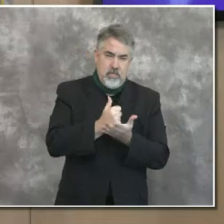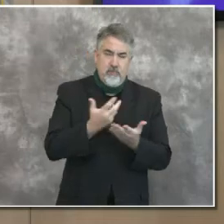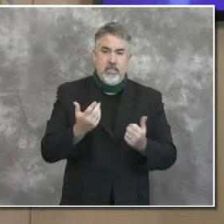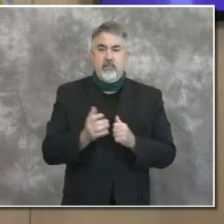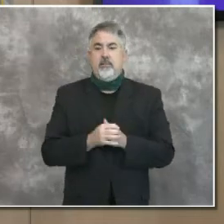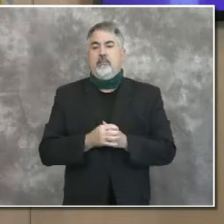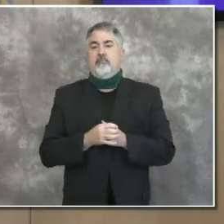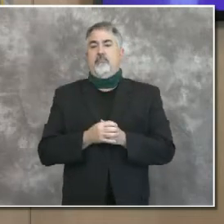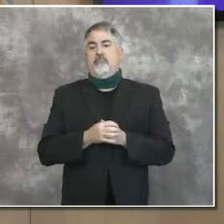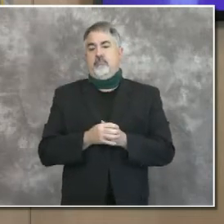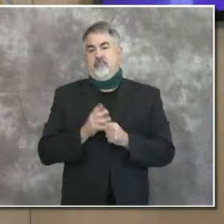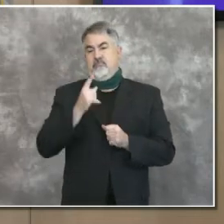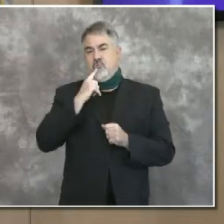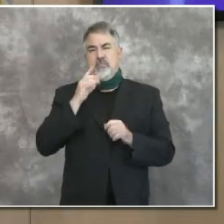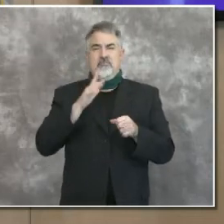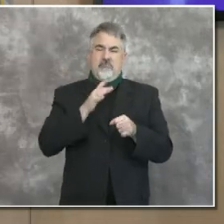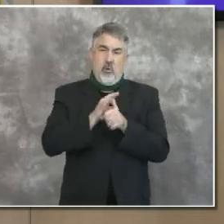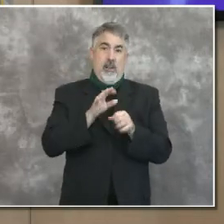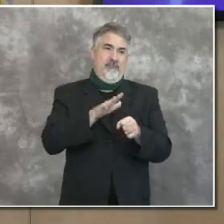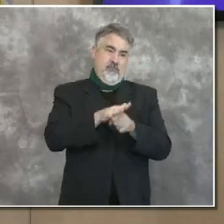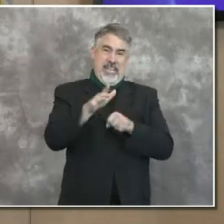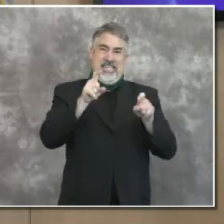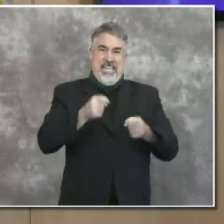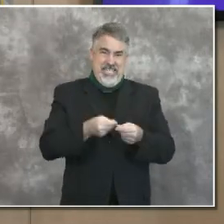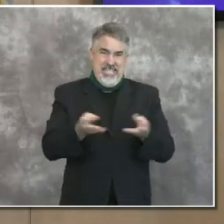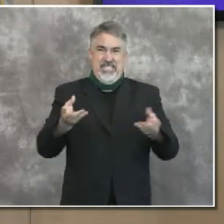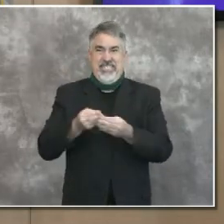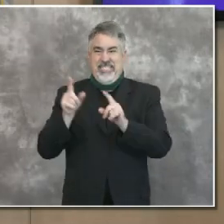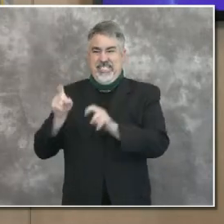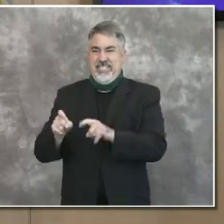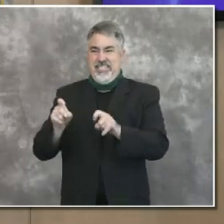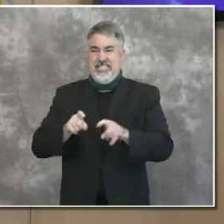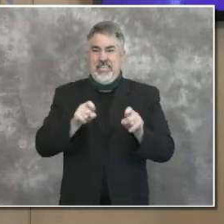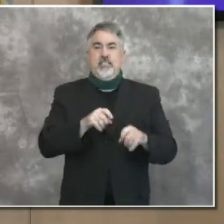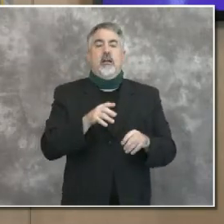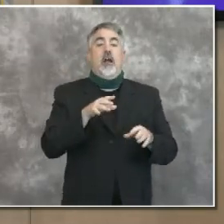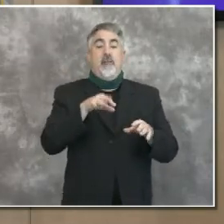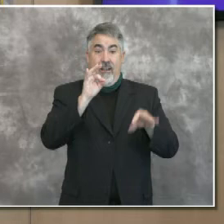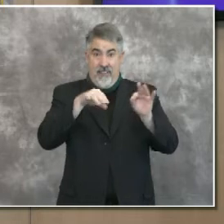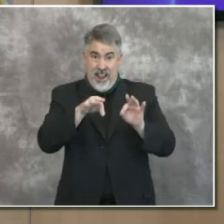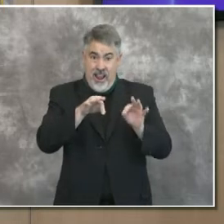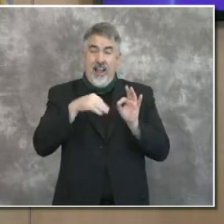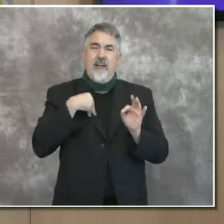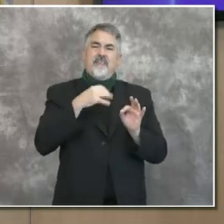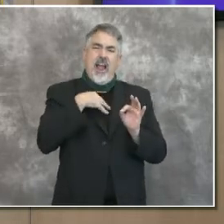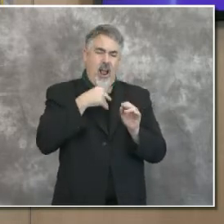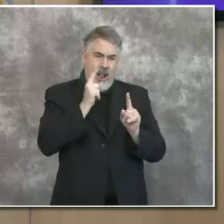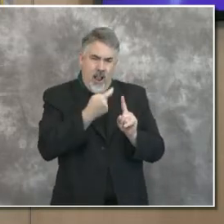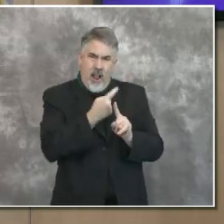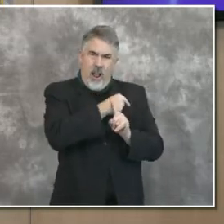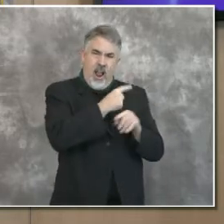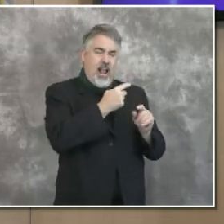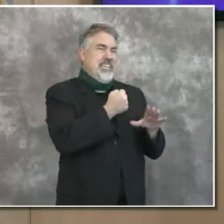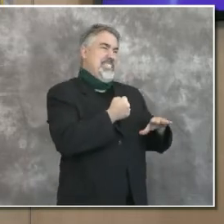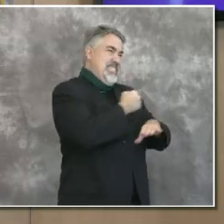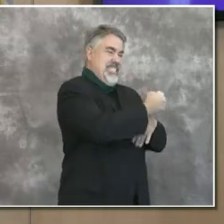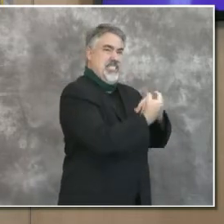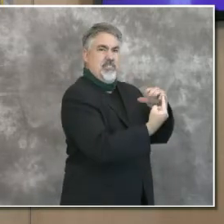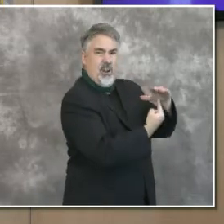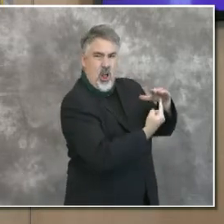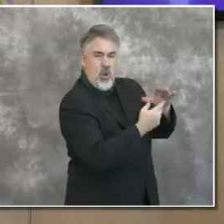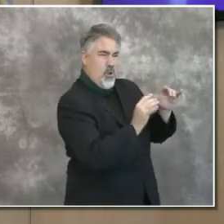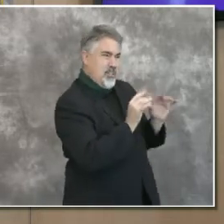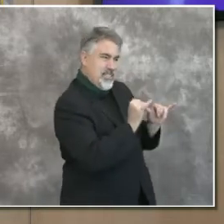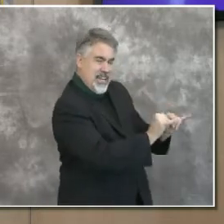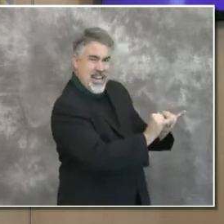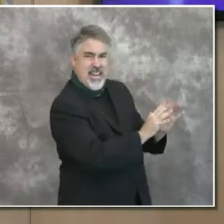robust testing, the proper contact tracing, and the treatment and isolation capacity will be a critical one once we start to look into open